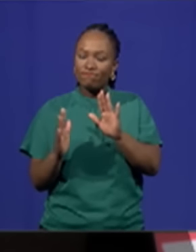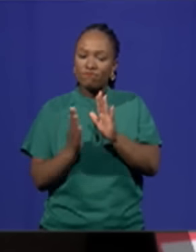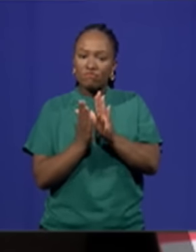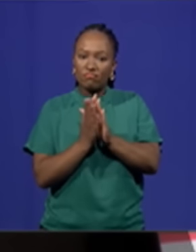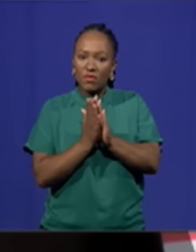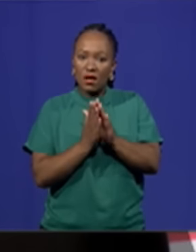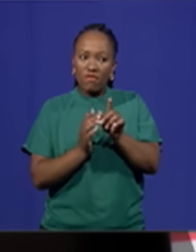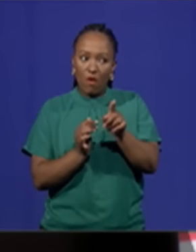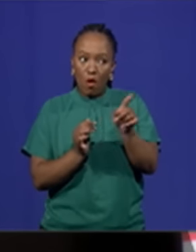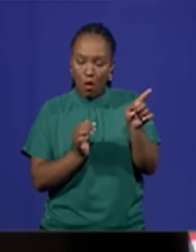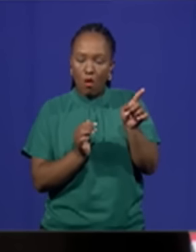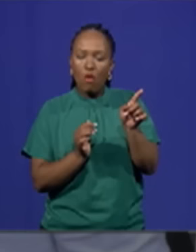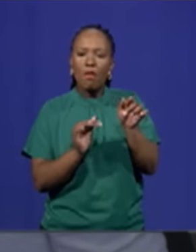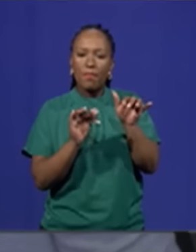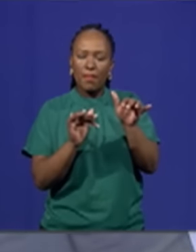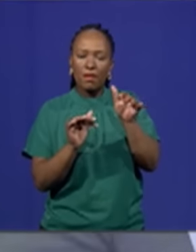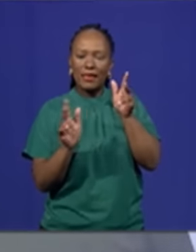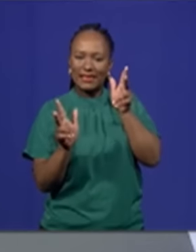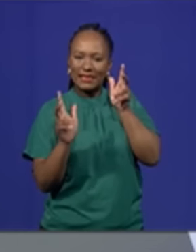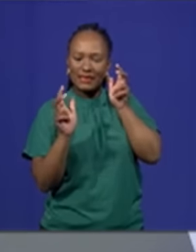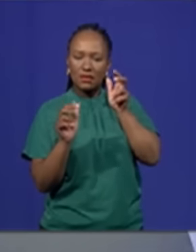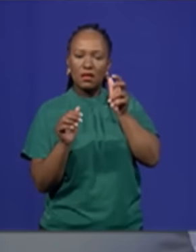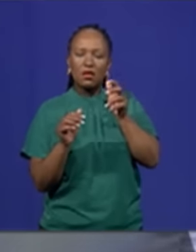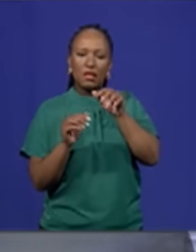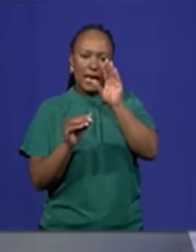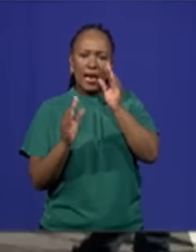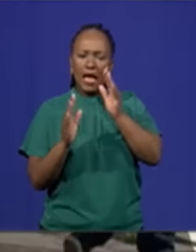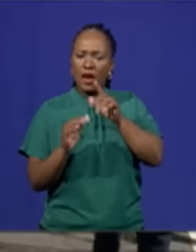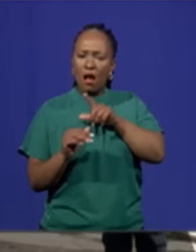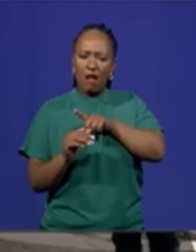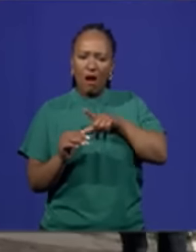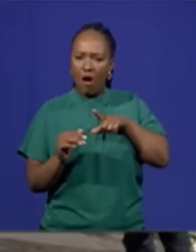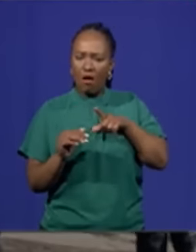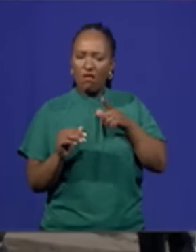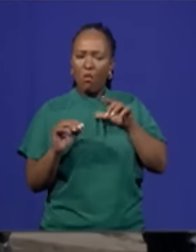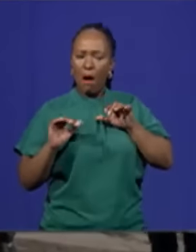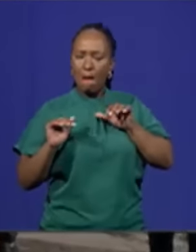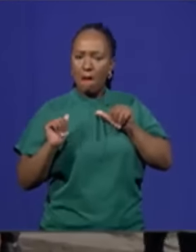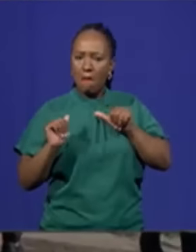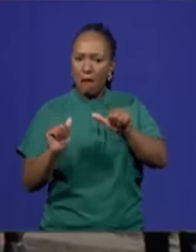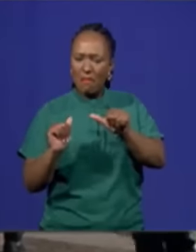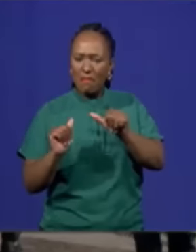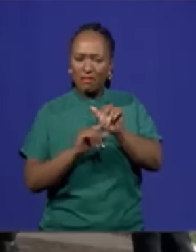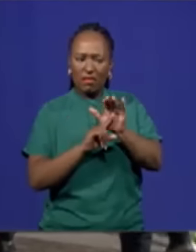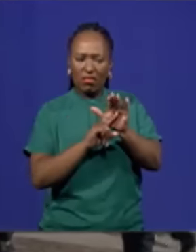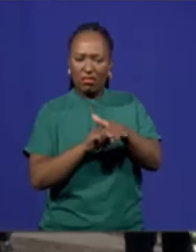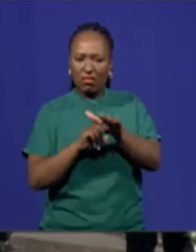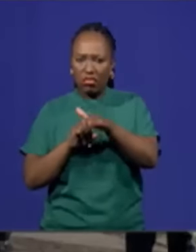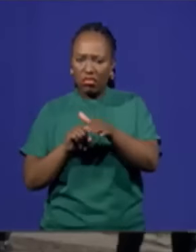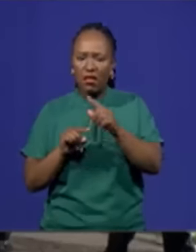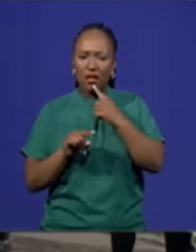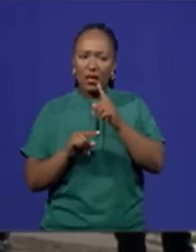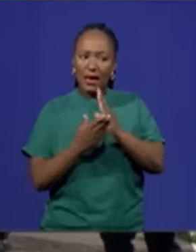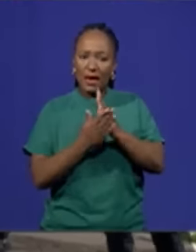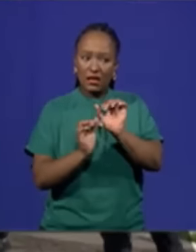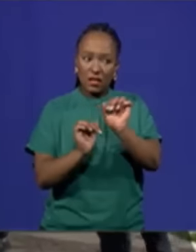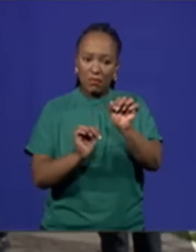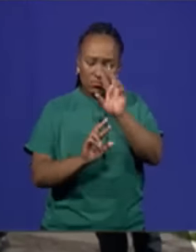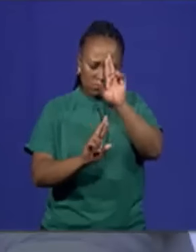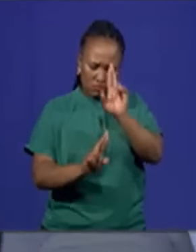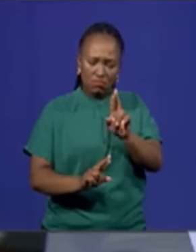go bothati wa re ke lobaka jaanong baithuti ba itshoketse go sutliwa ka jalo ba batla gore ditshwanelo tsa bone di